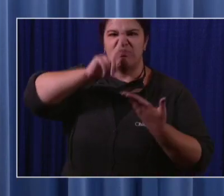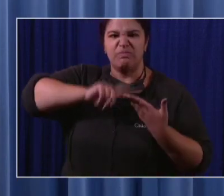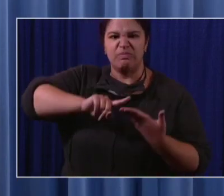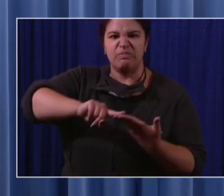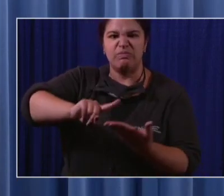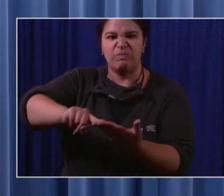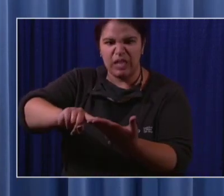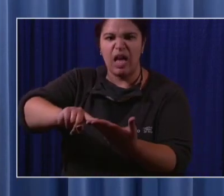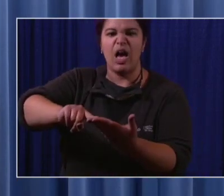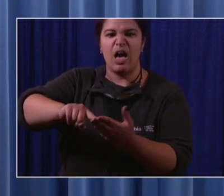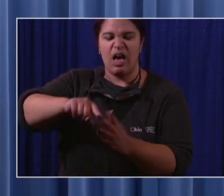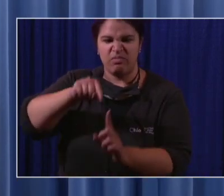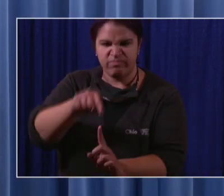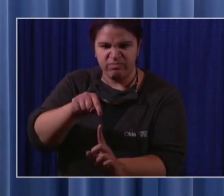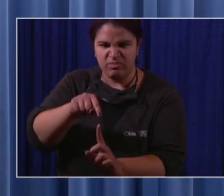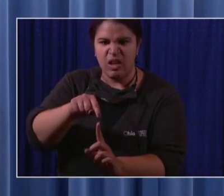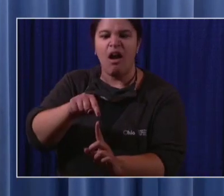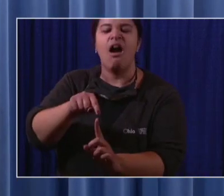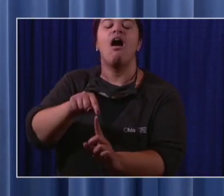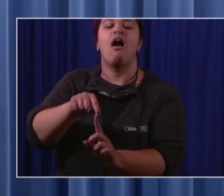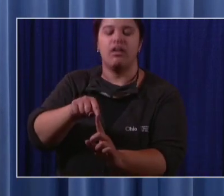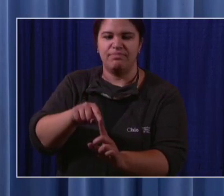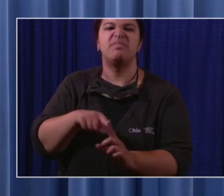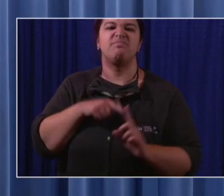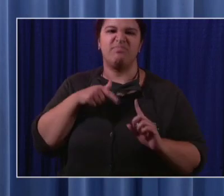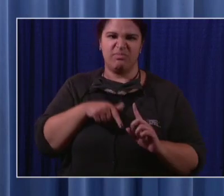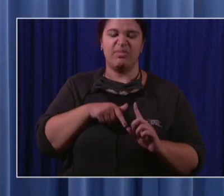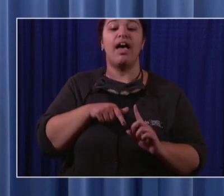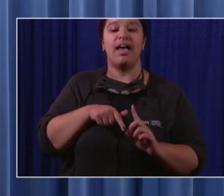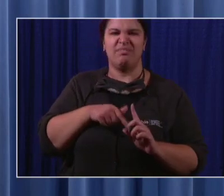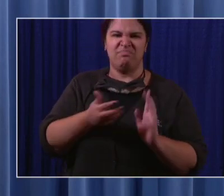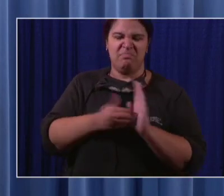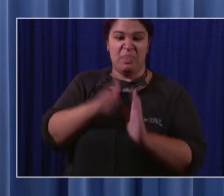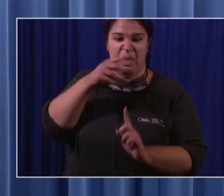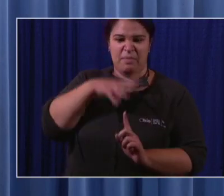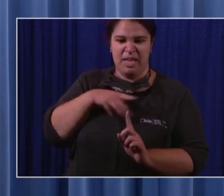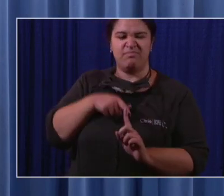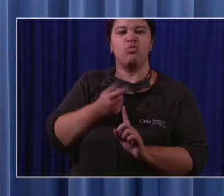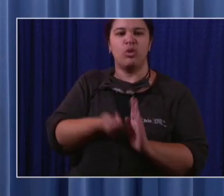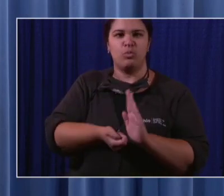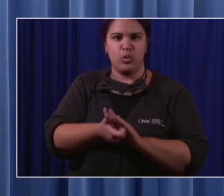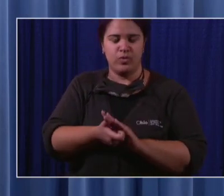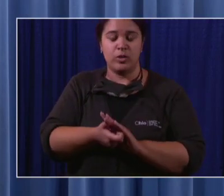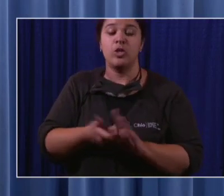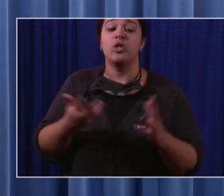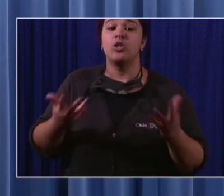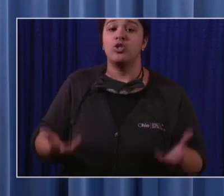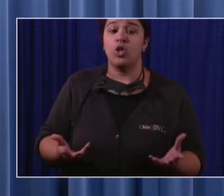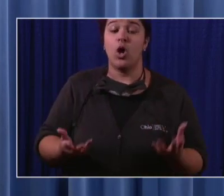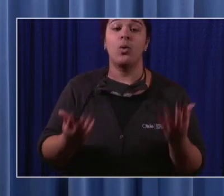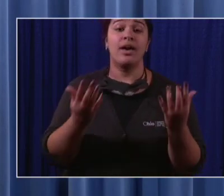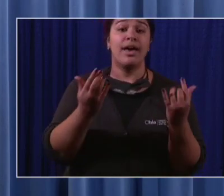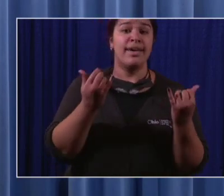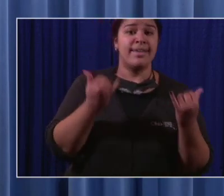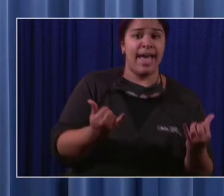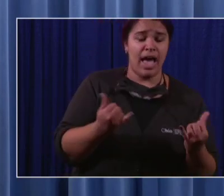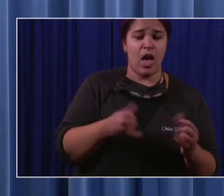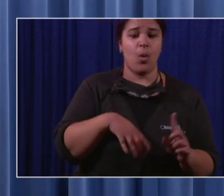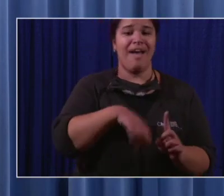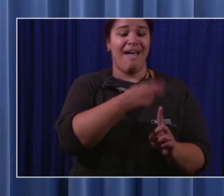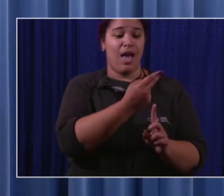Ohio repeal House Bill 6, and when and how should Ohio reform its laws regarding dark